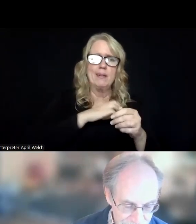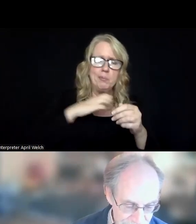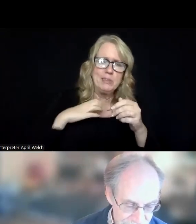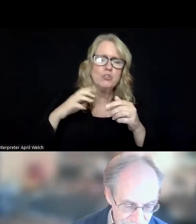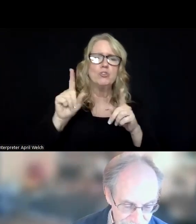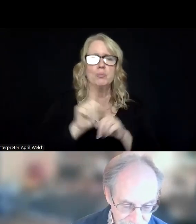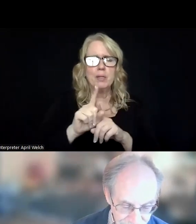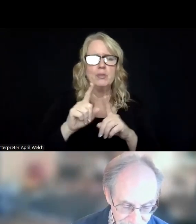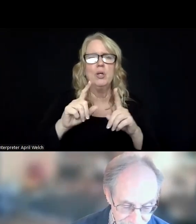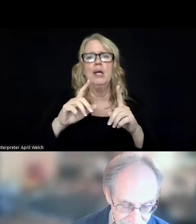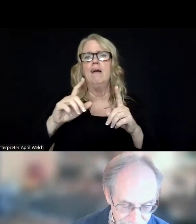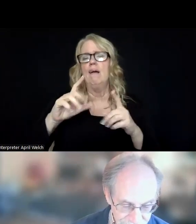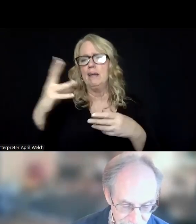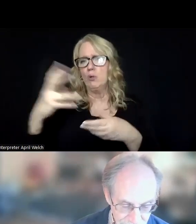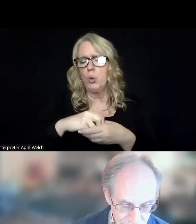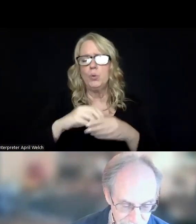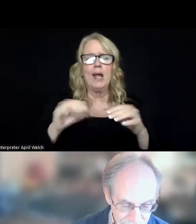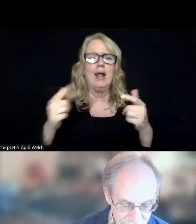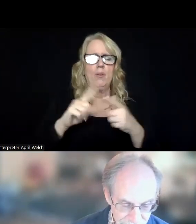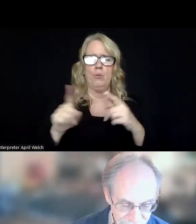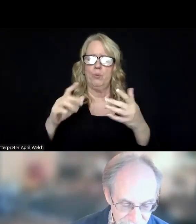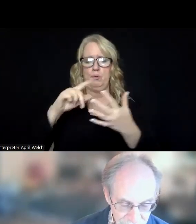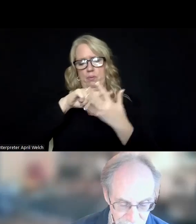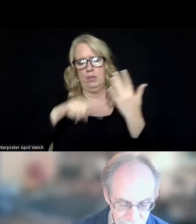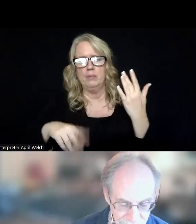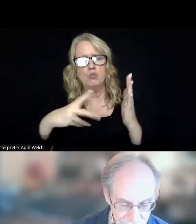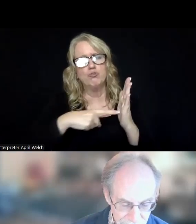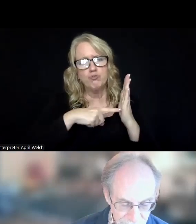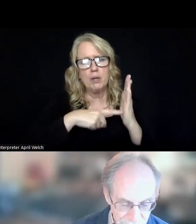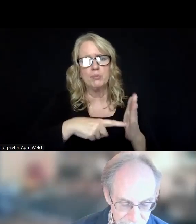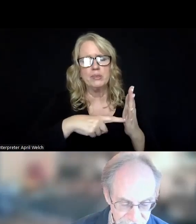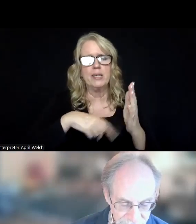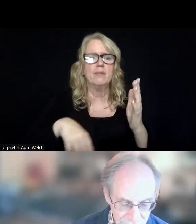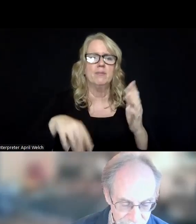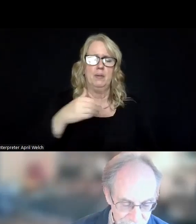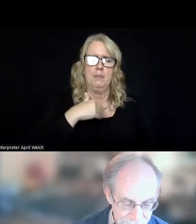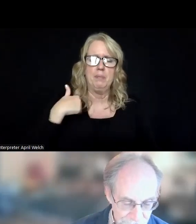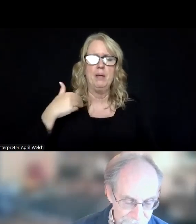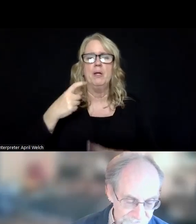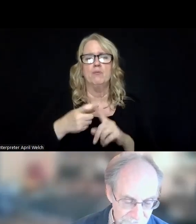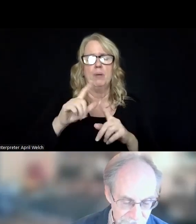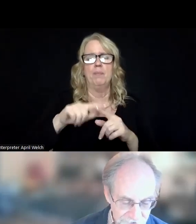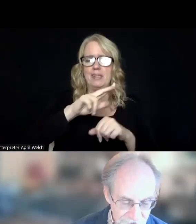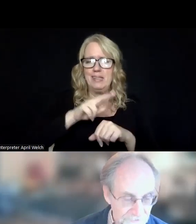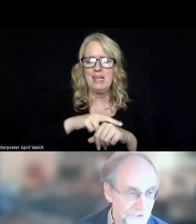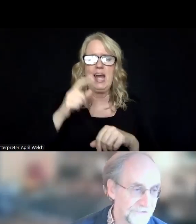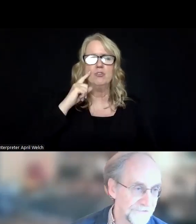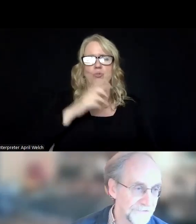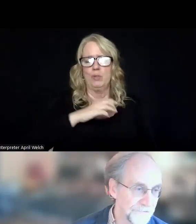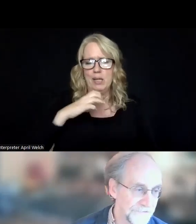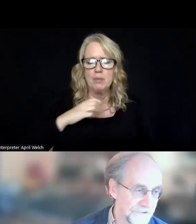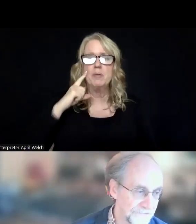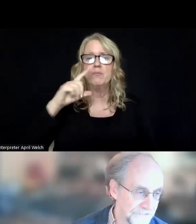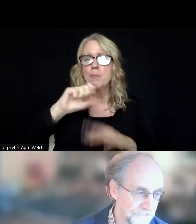also includes some other significant representatives, members from the National Council, from the State Medicaid